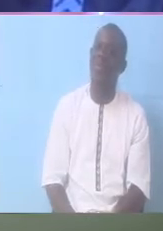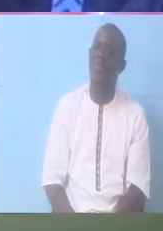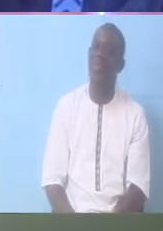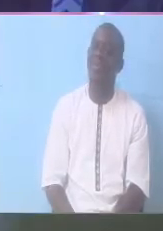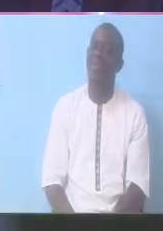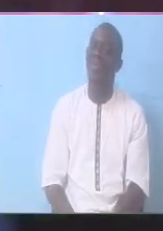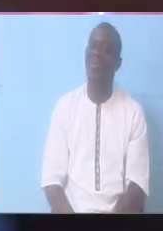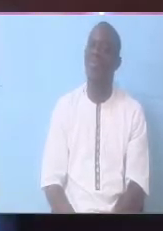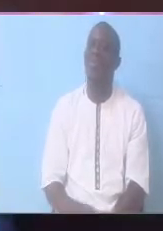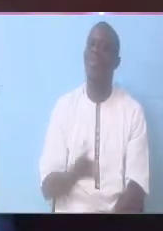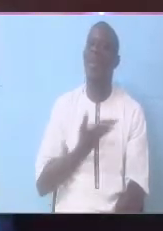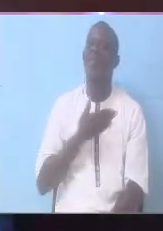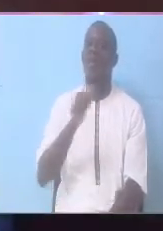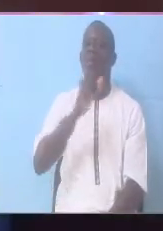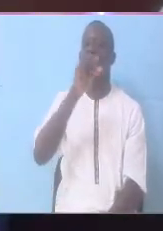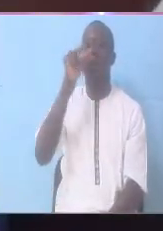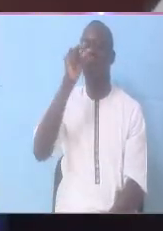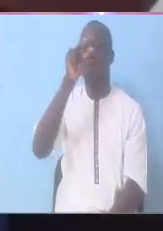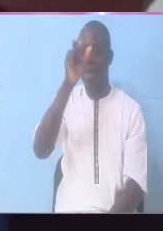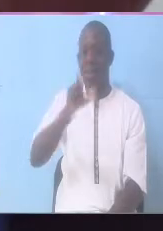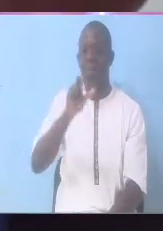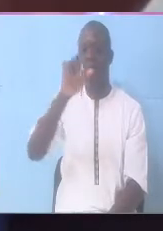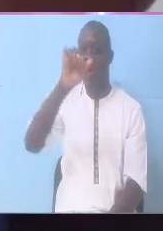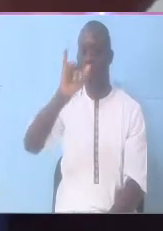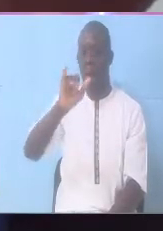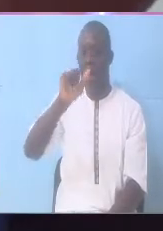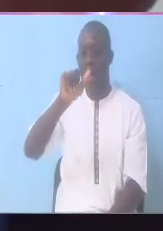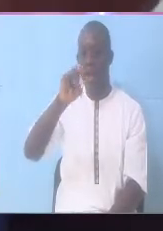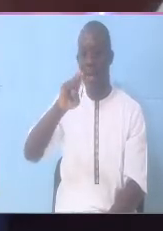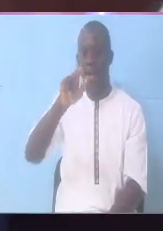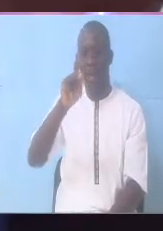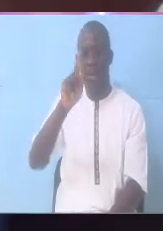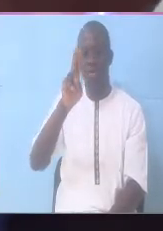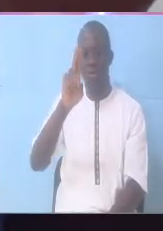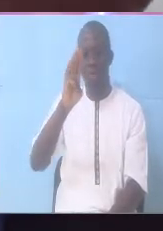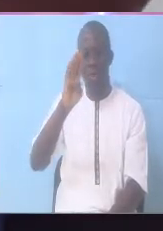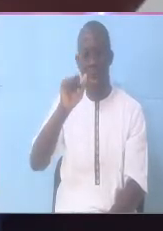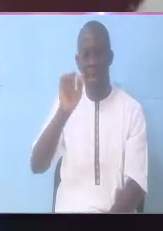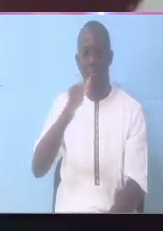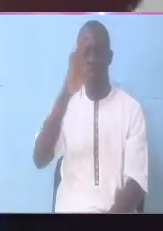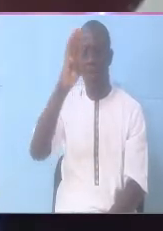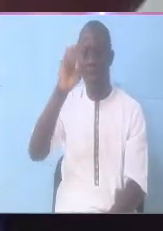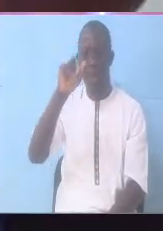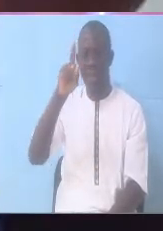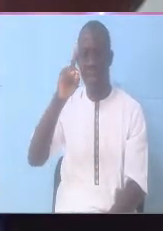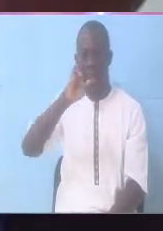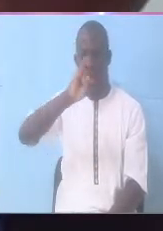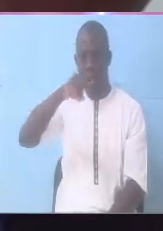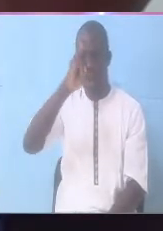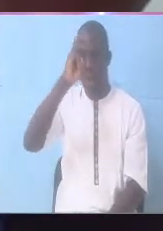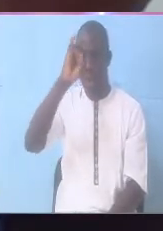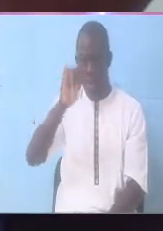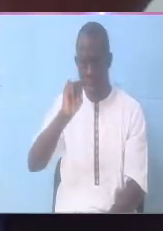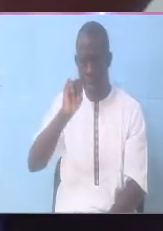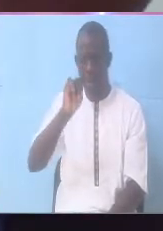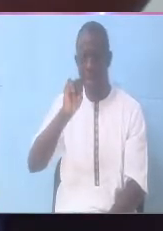Lieutenant Yankuba Baji. Lieutenant Yes. Yankuba Baji. Formerly